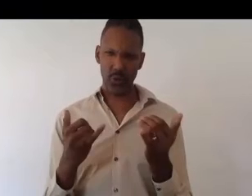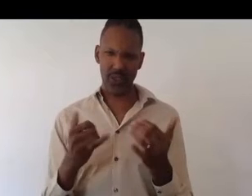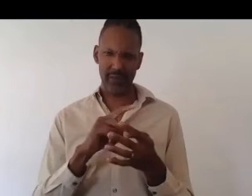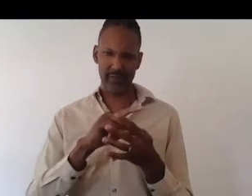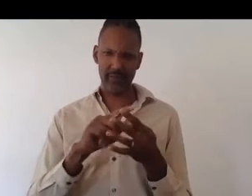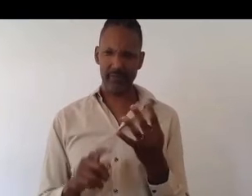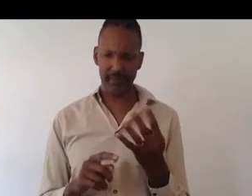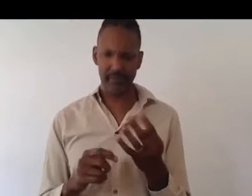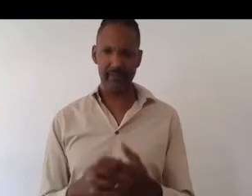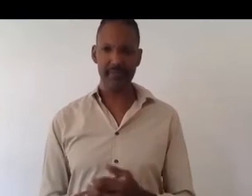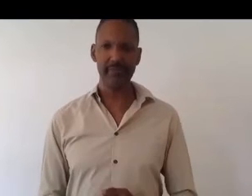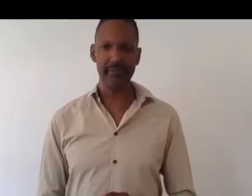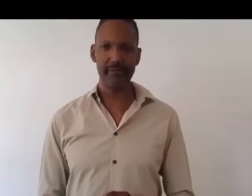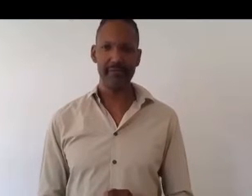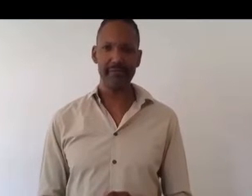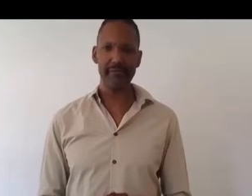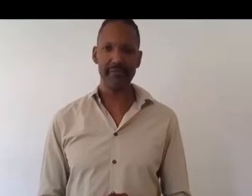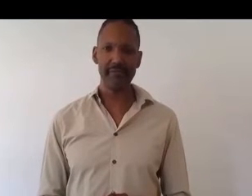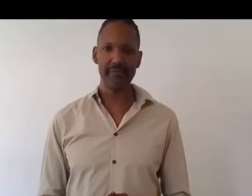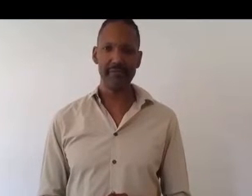so